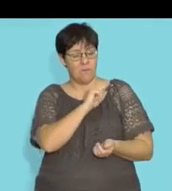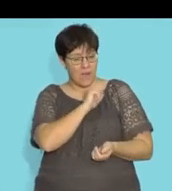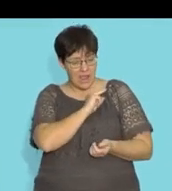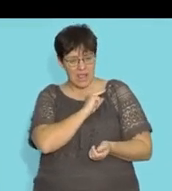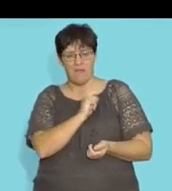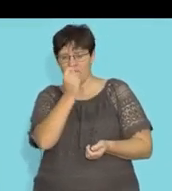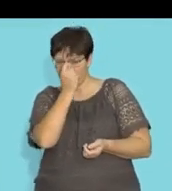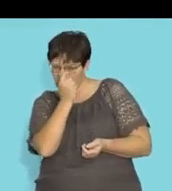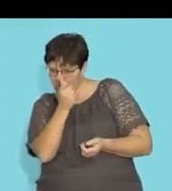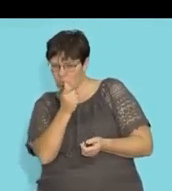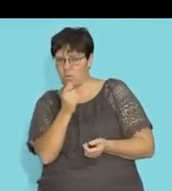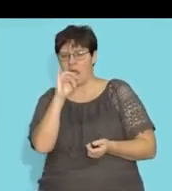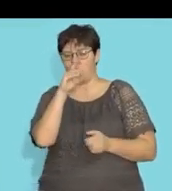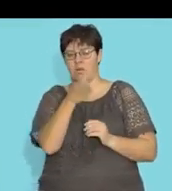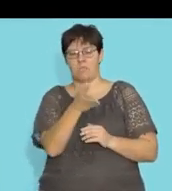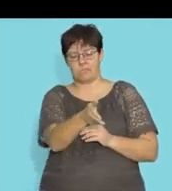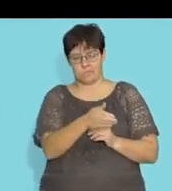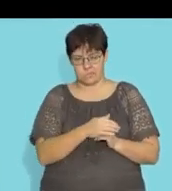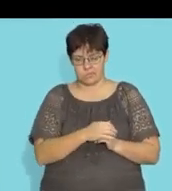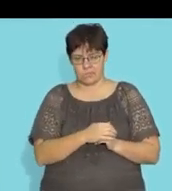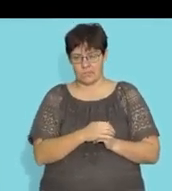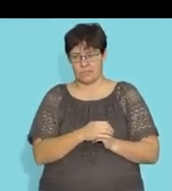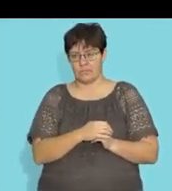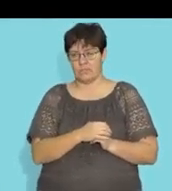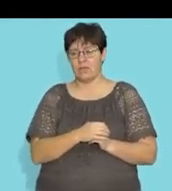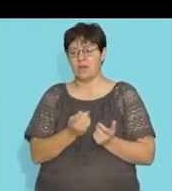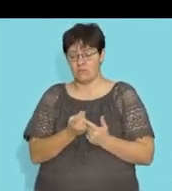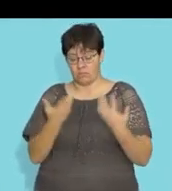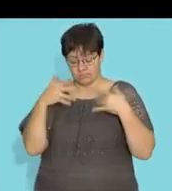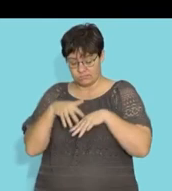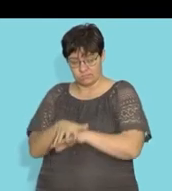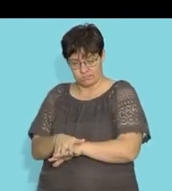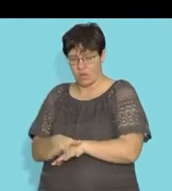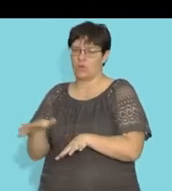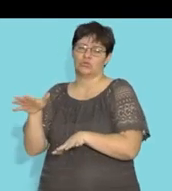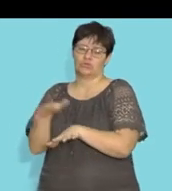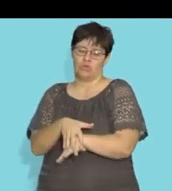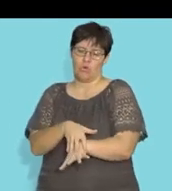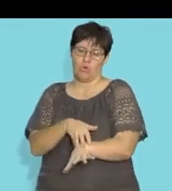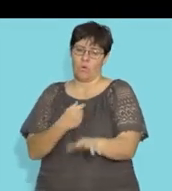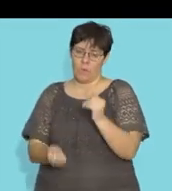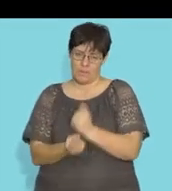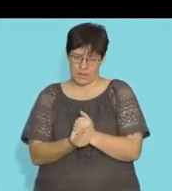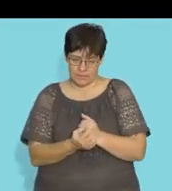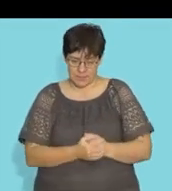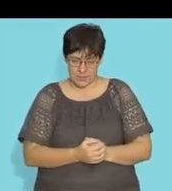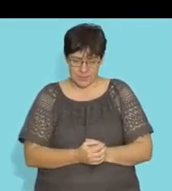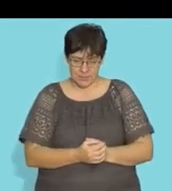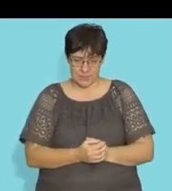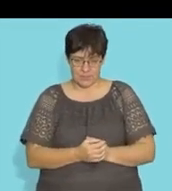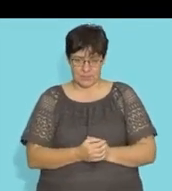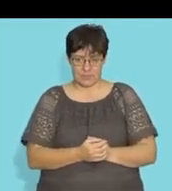a few ions in solution, and the reaction for such a weak